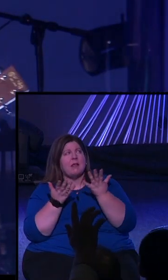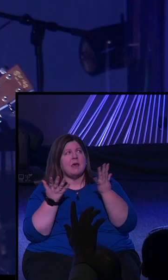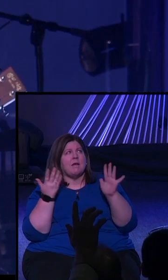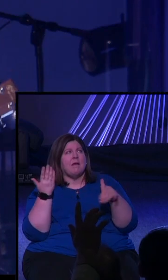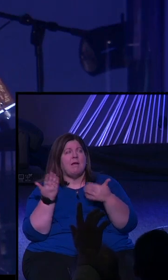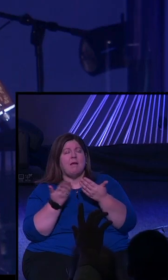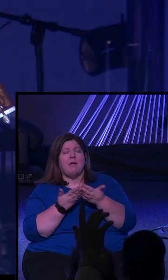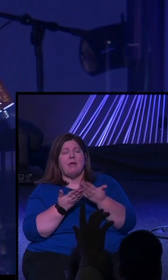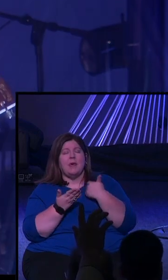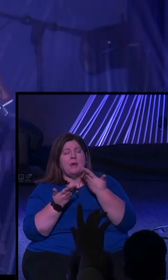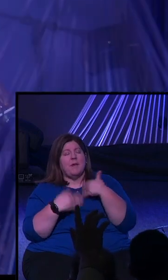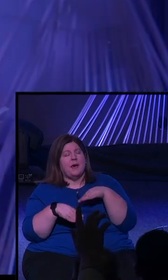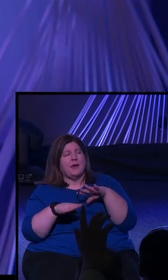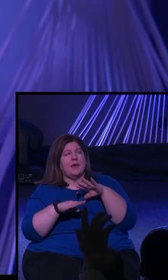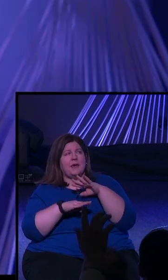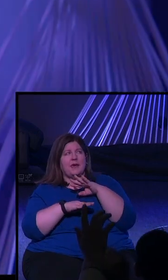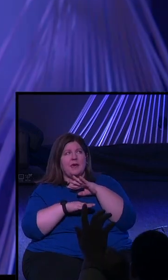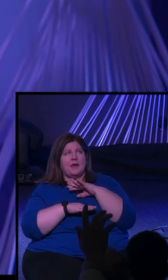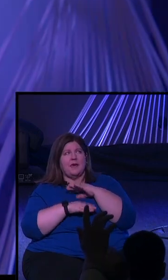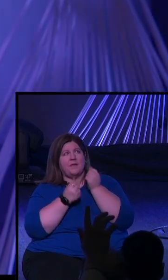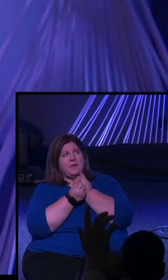all in all, my